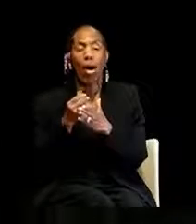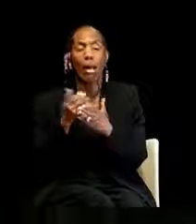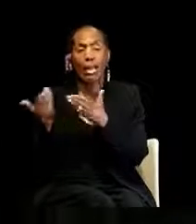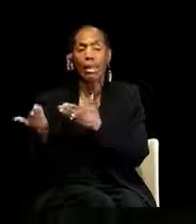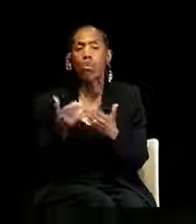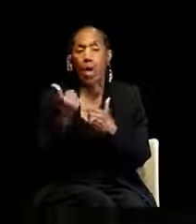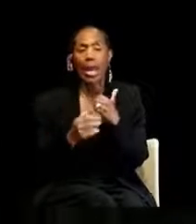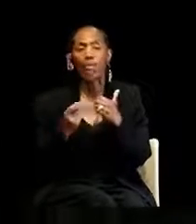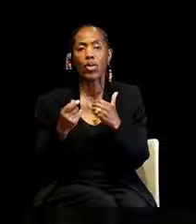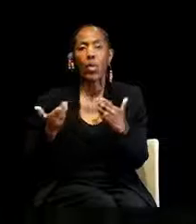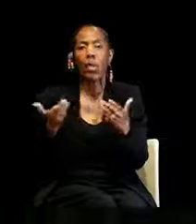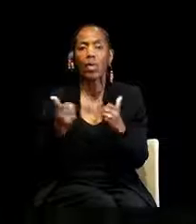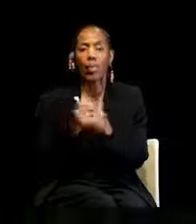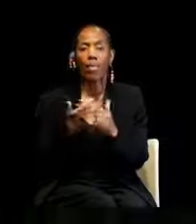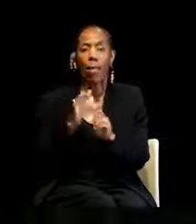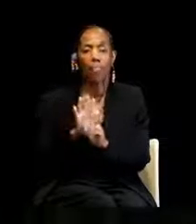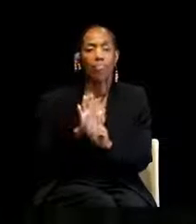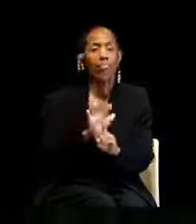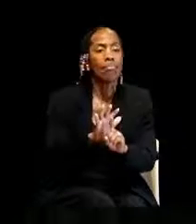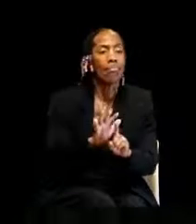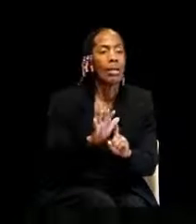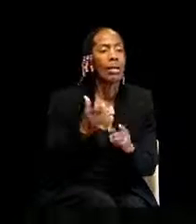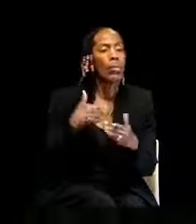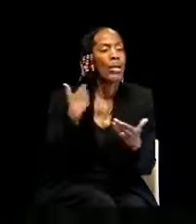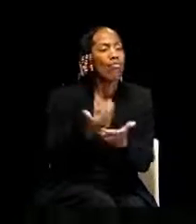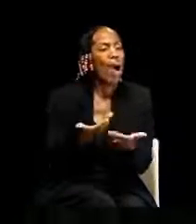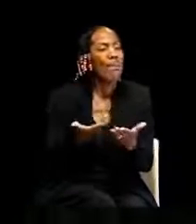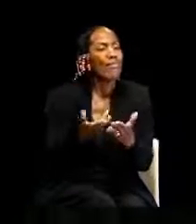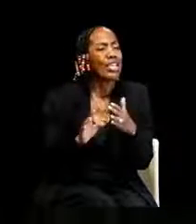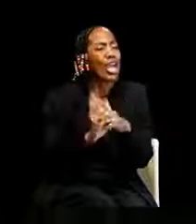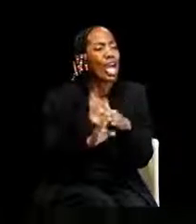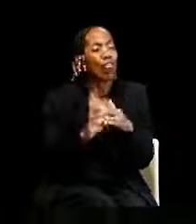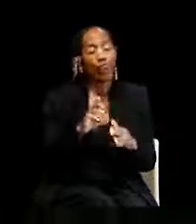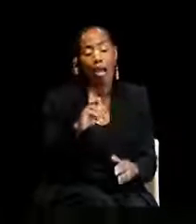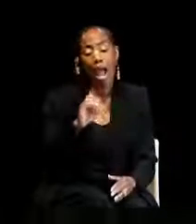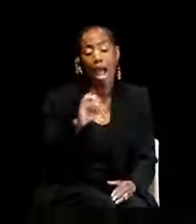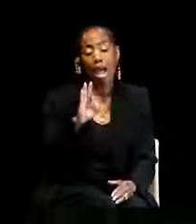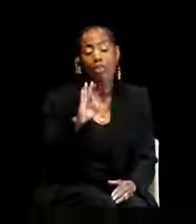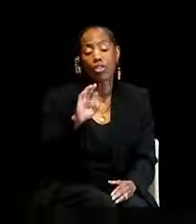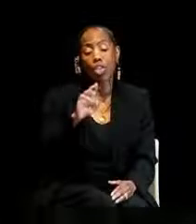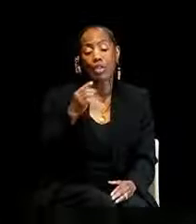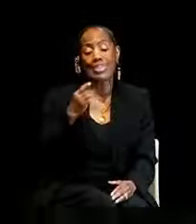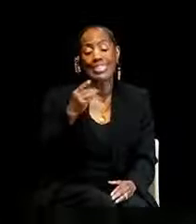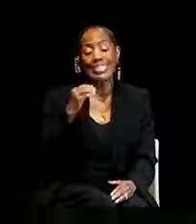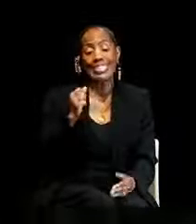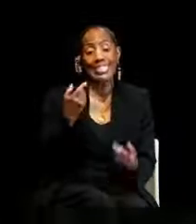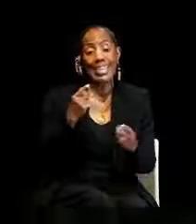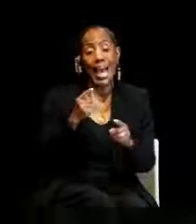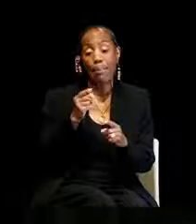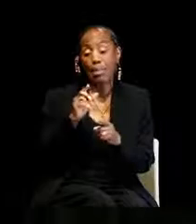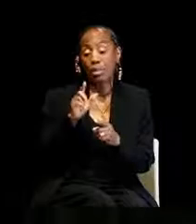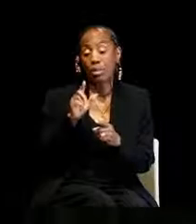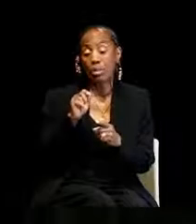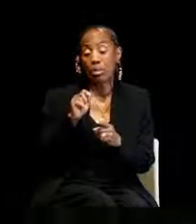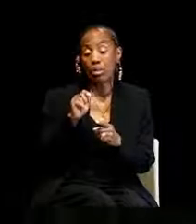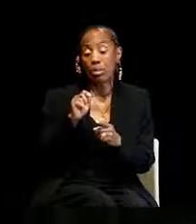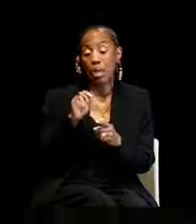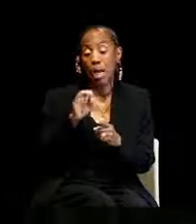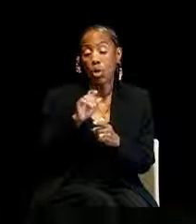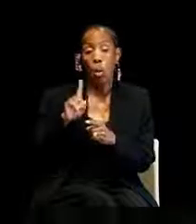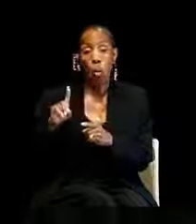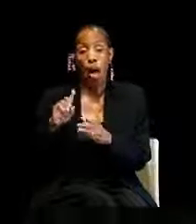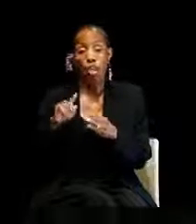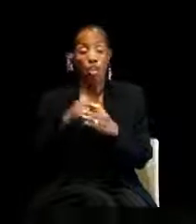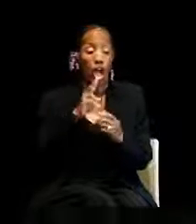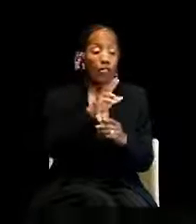them to this country with him. And we came as refugees in 2001. Started off in Virginia, and